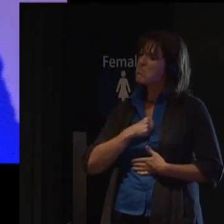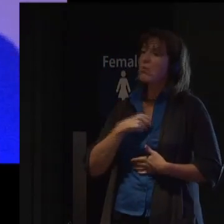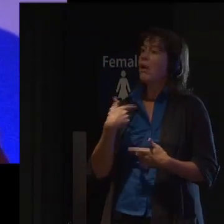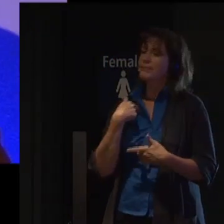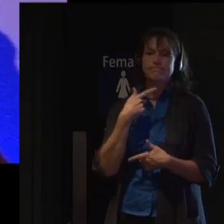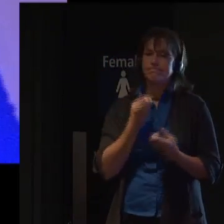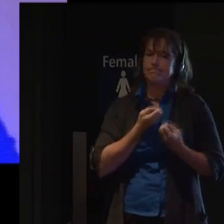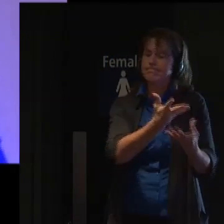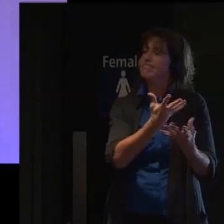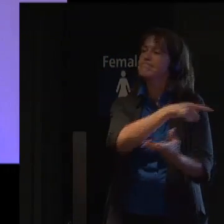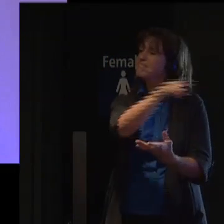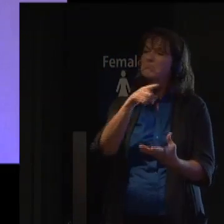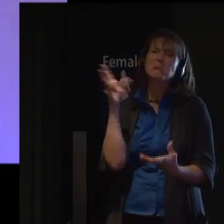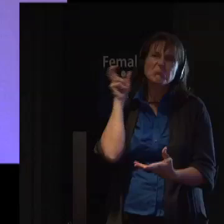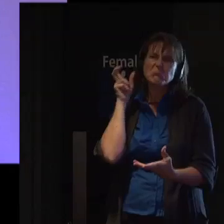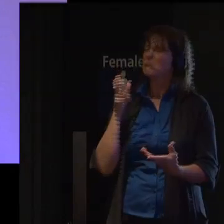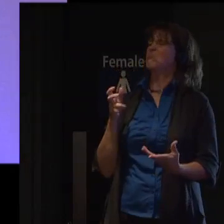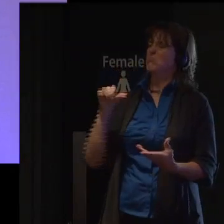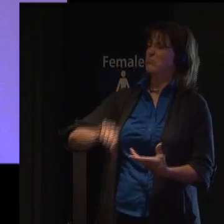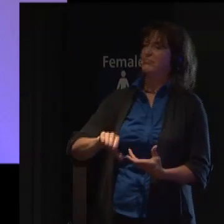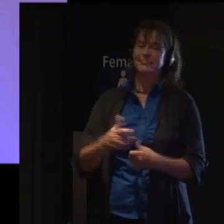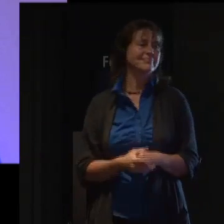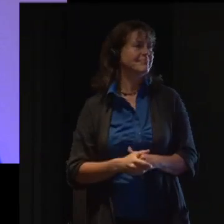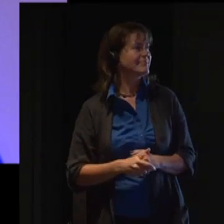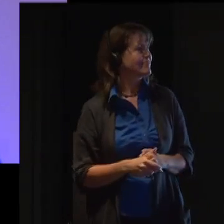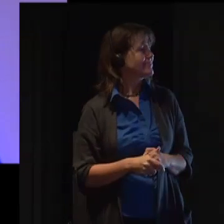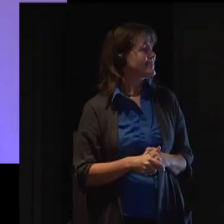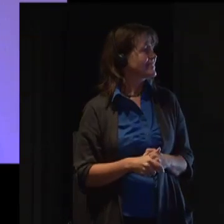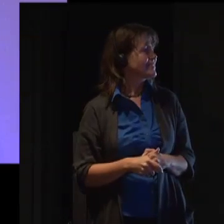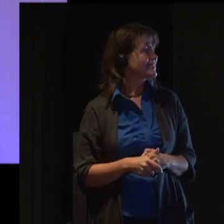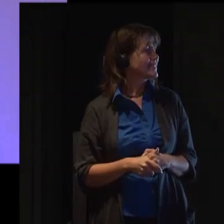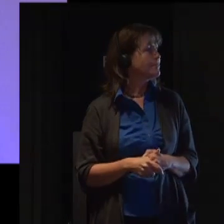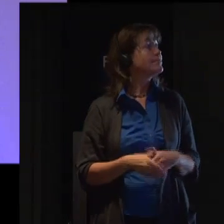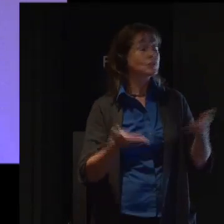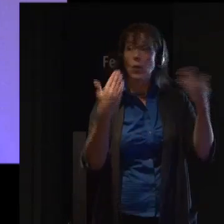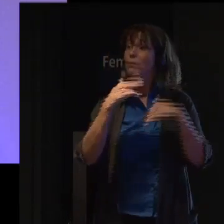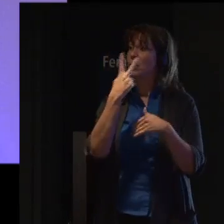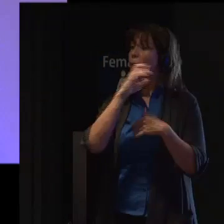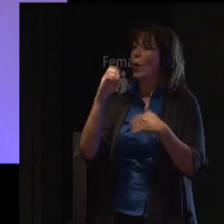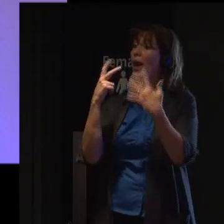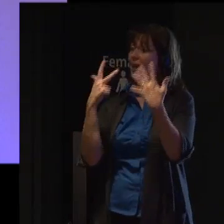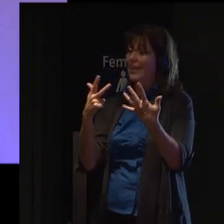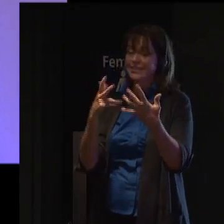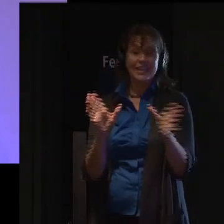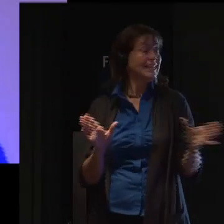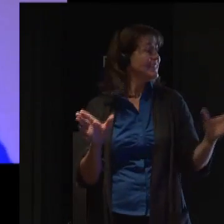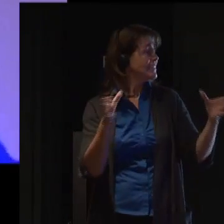me spend a few words about the teams. We started at the Euro 2008. One team